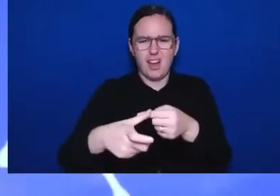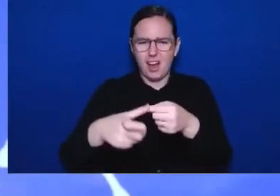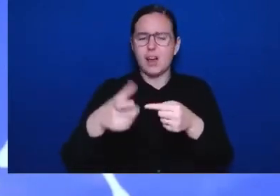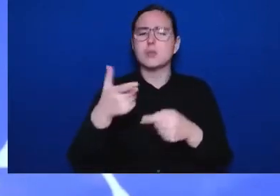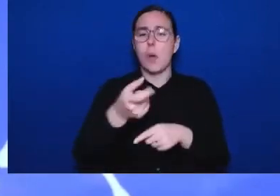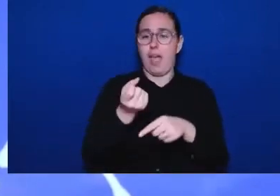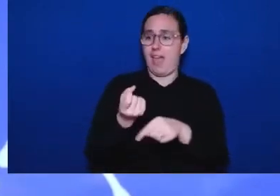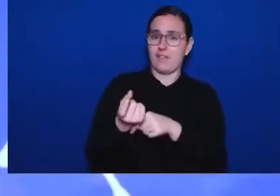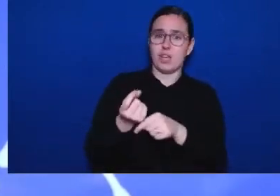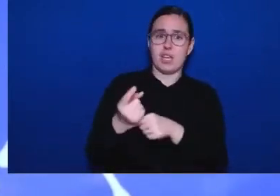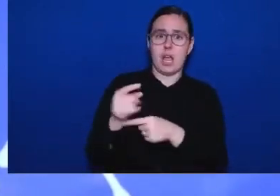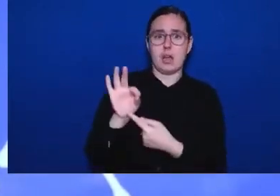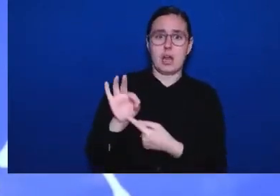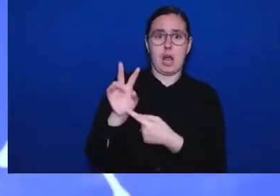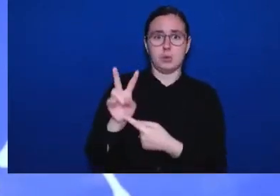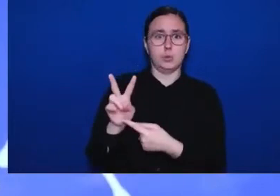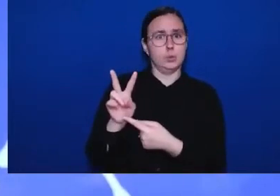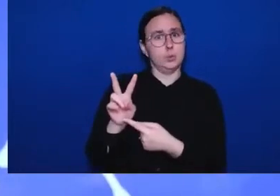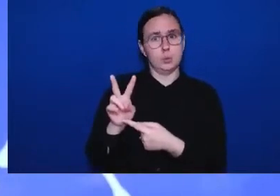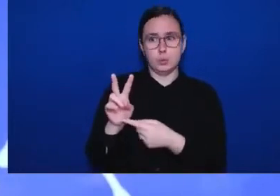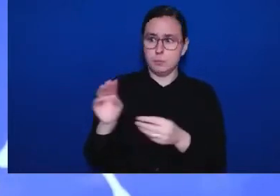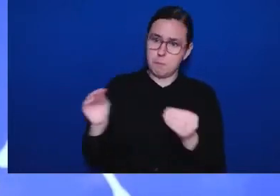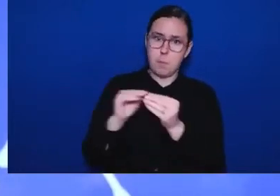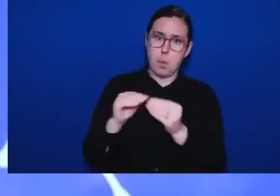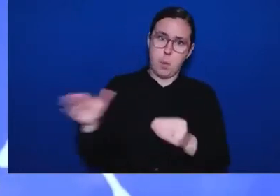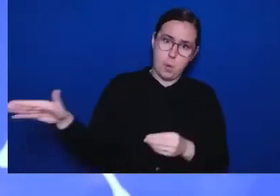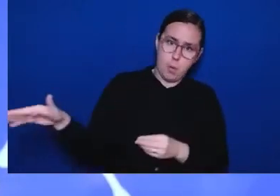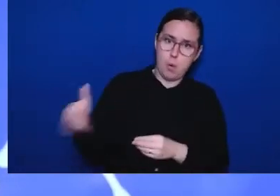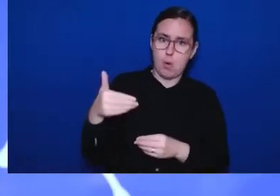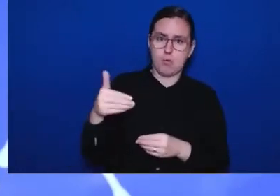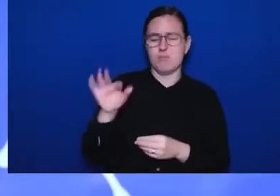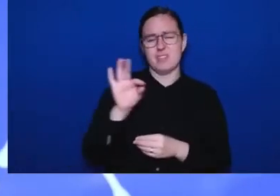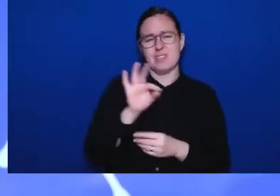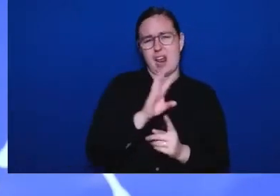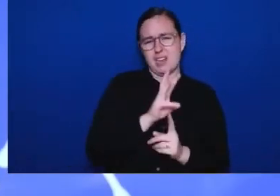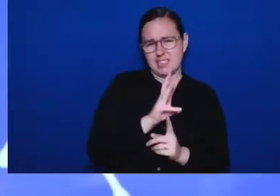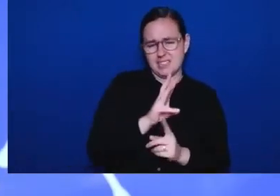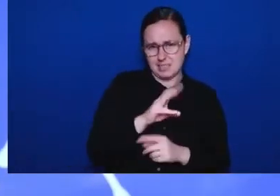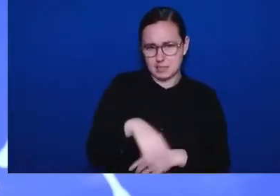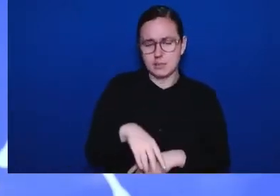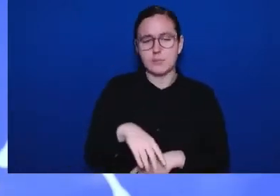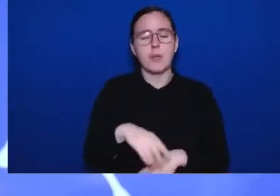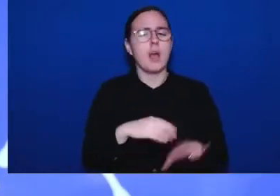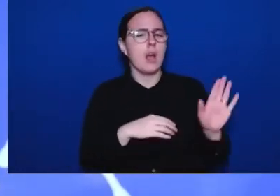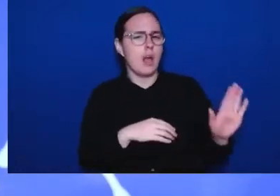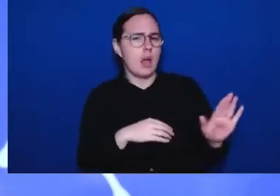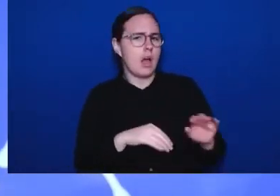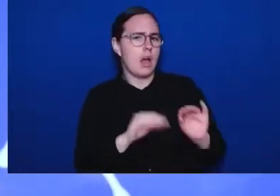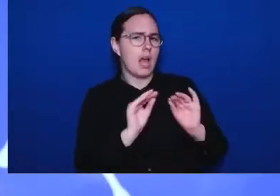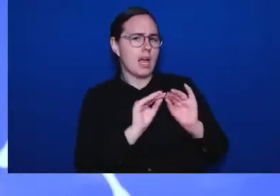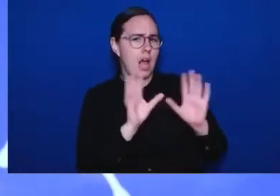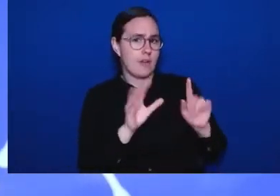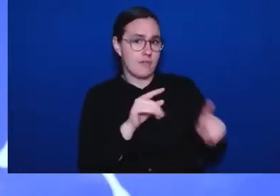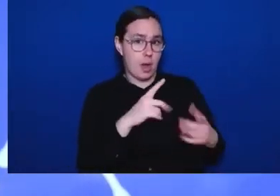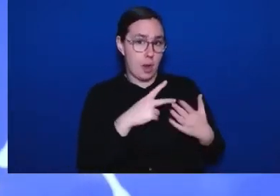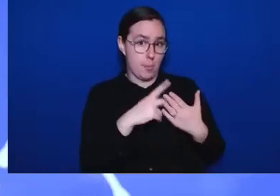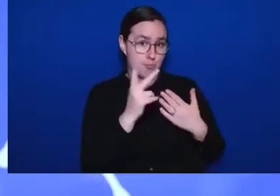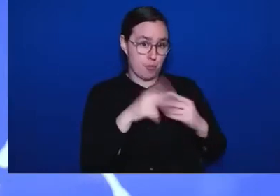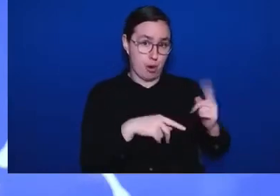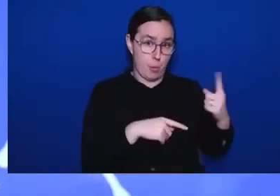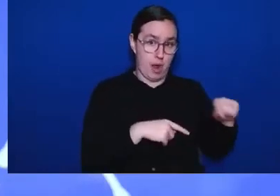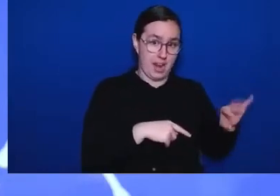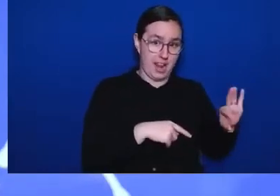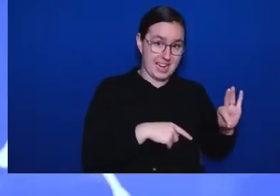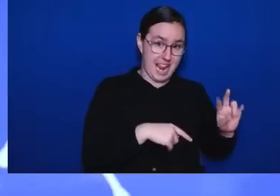Under that program, yes. The goal is obviously more than that. And there's two reasons for that. One, we need to build out the number